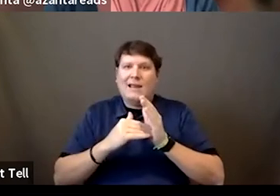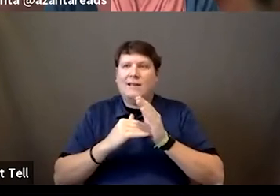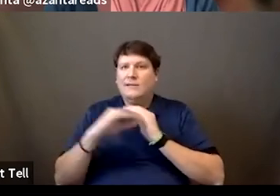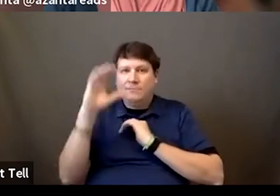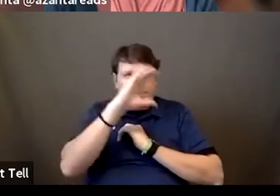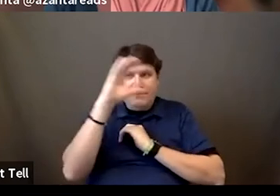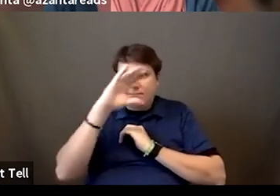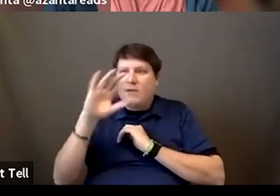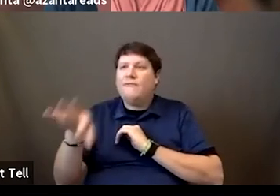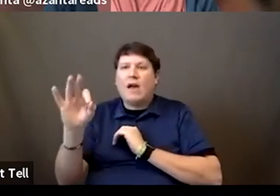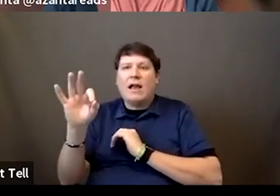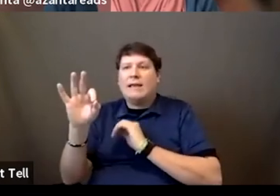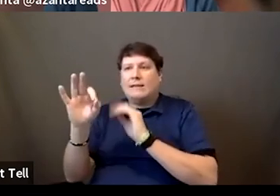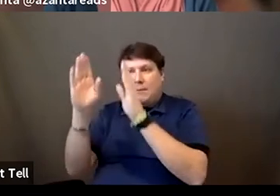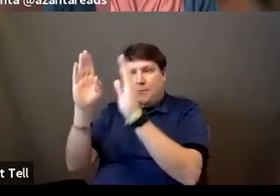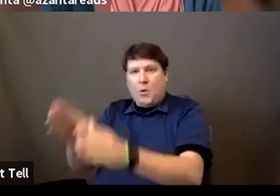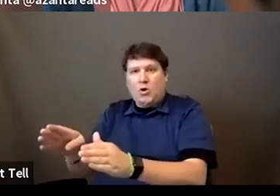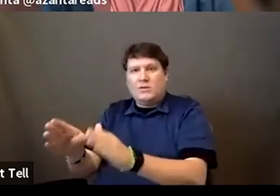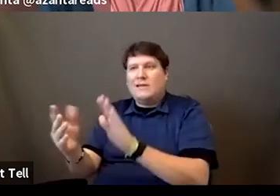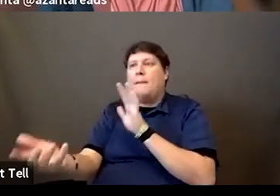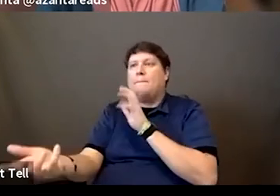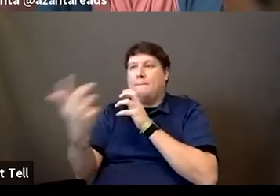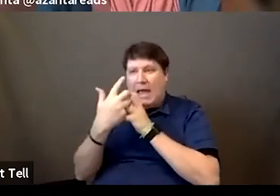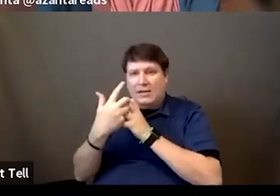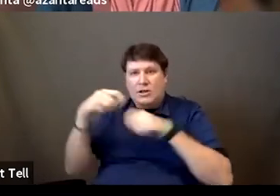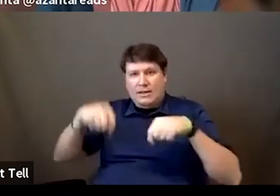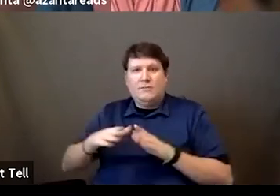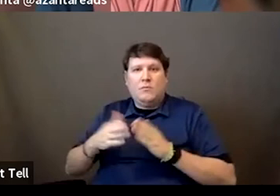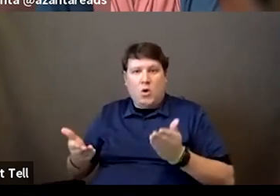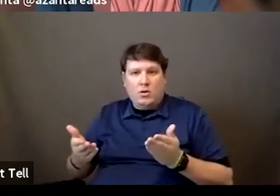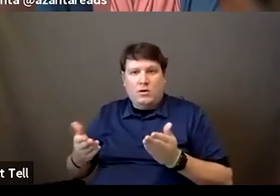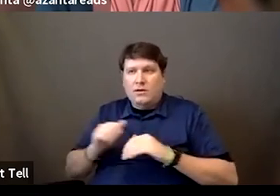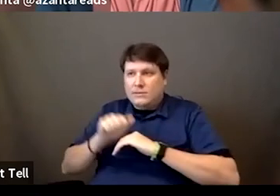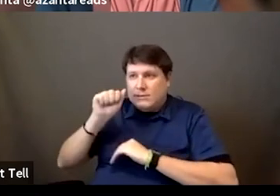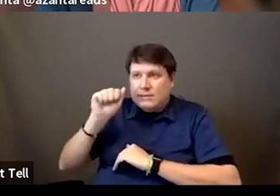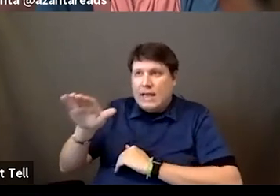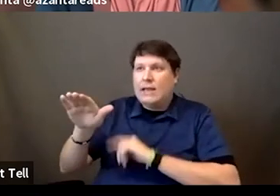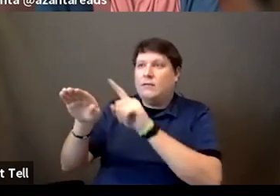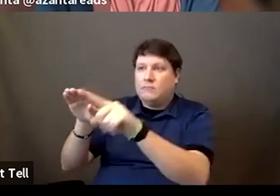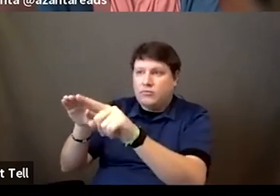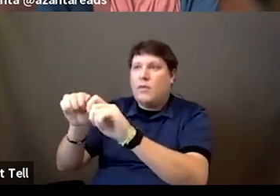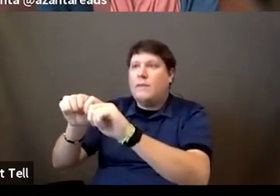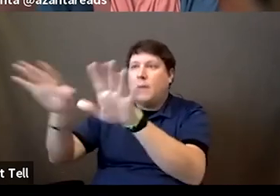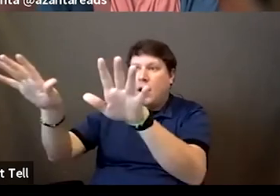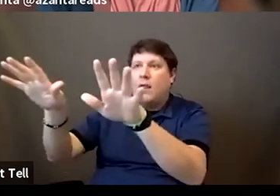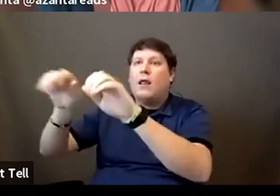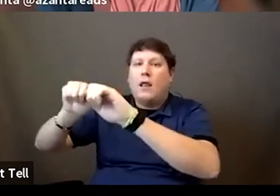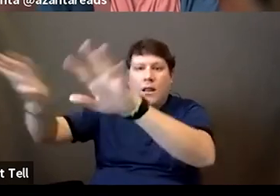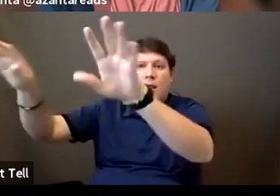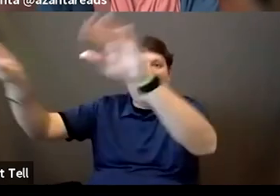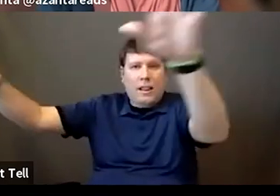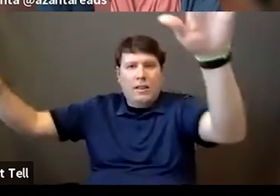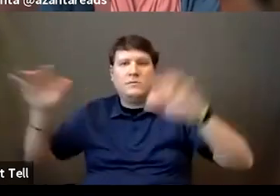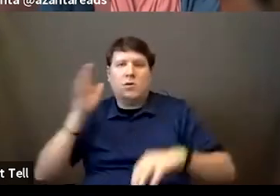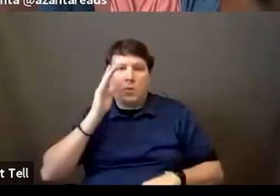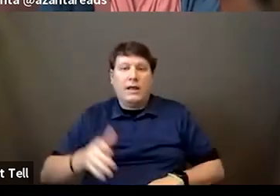marketing to them could have so much power when it comes to getting the book out there. Yeah, I totally agree with you.